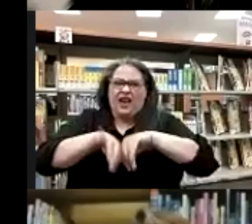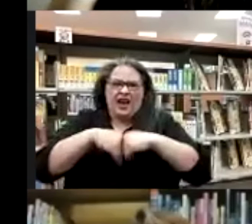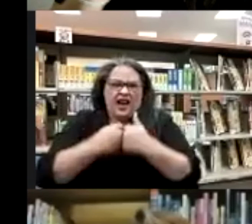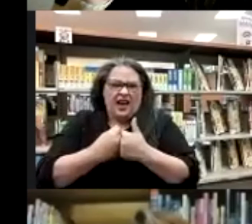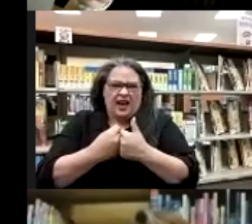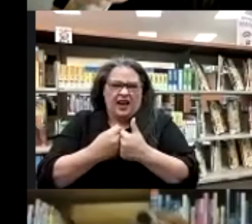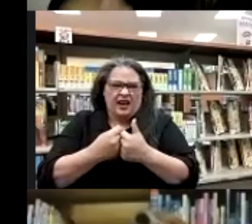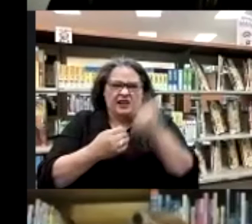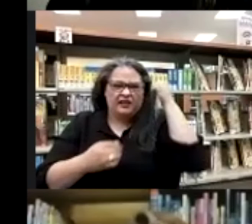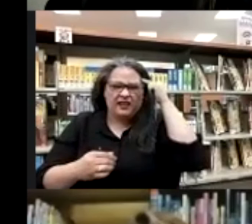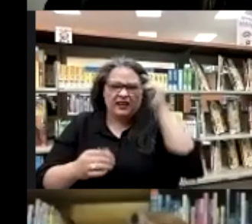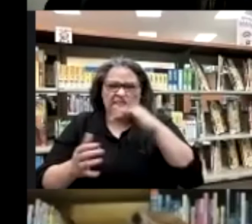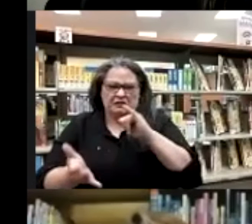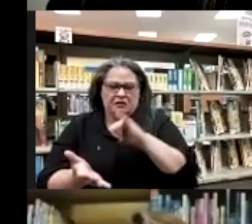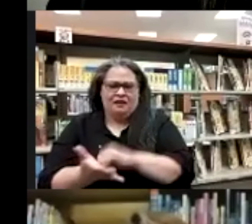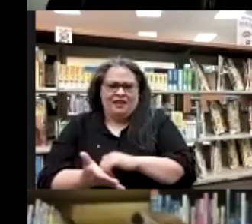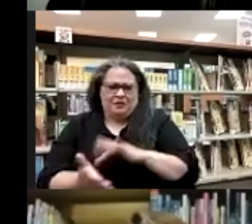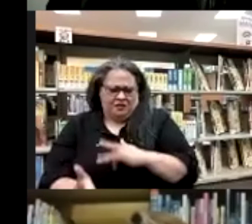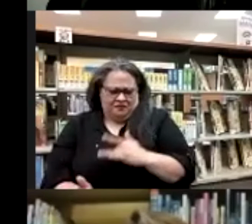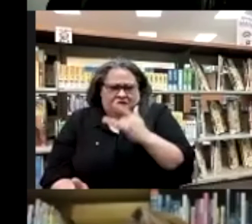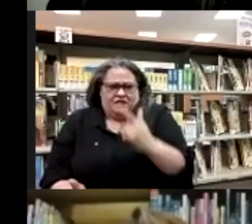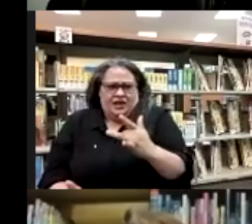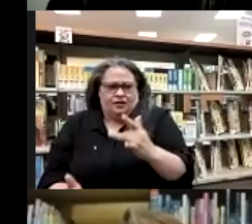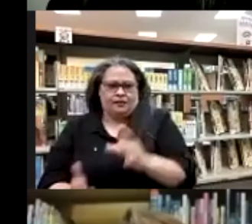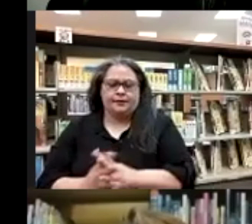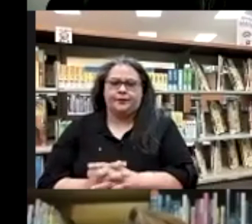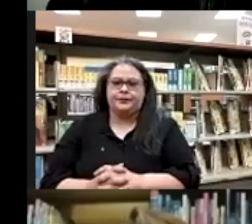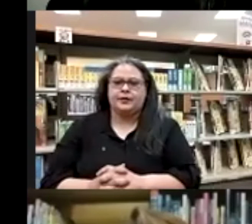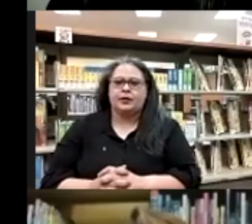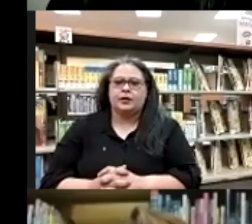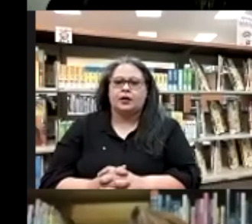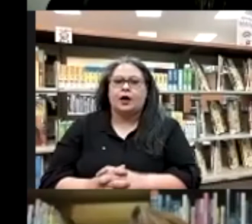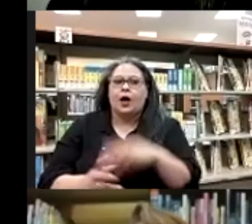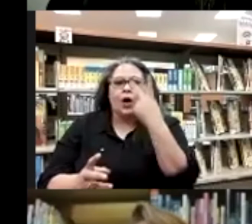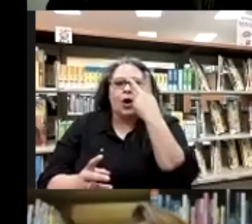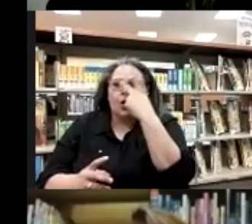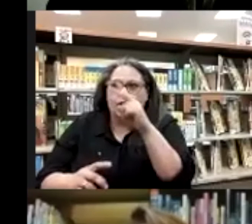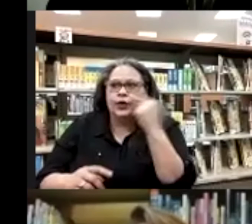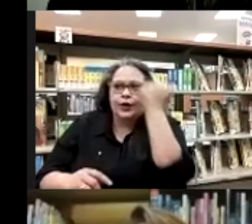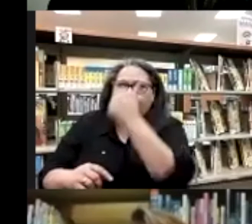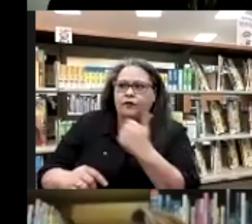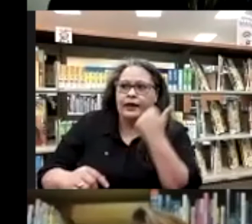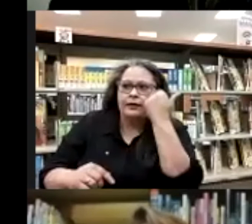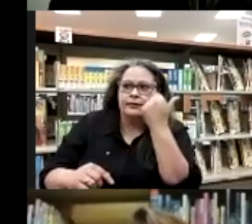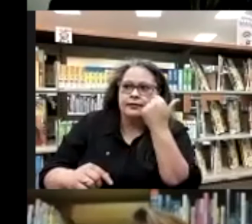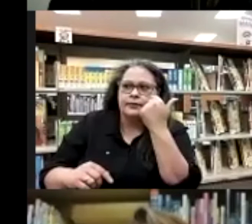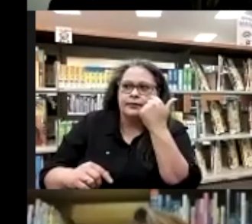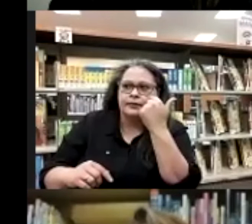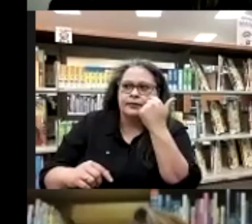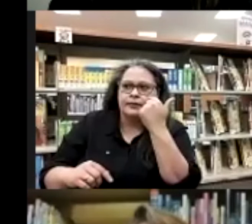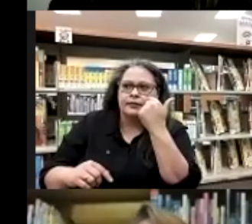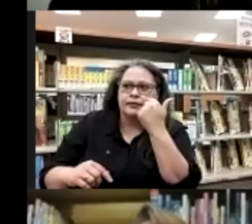iguanas in your head? Take a look at her facial expression. Doesn't she look